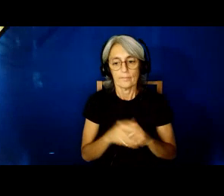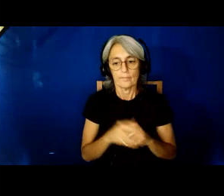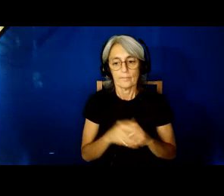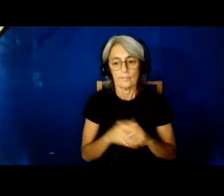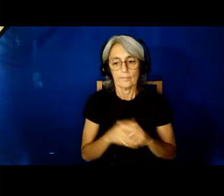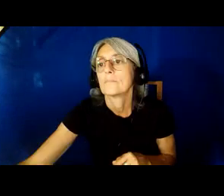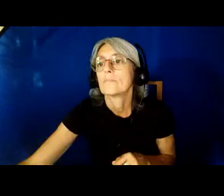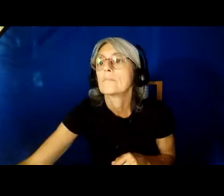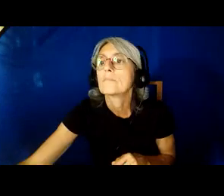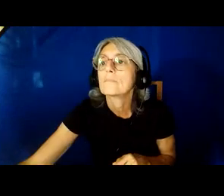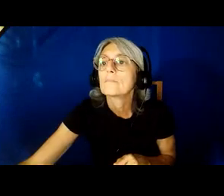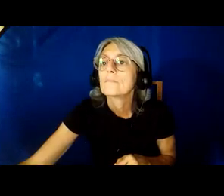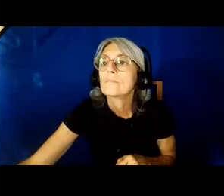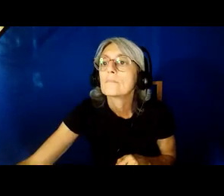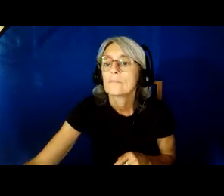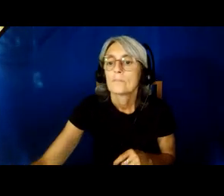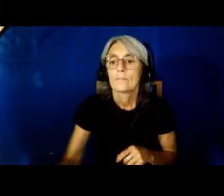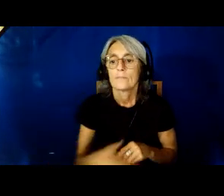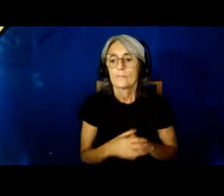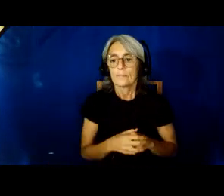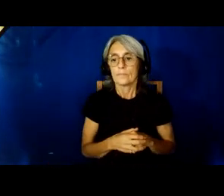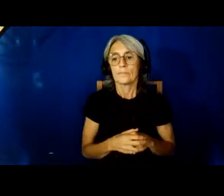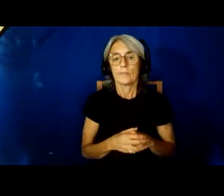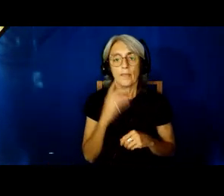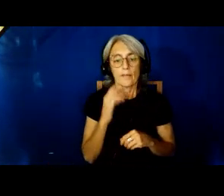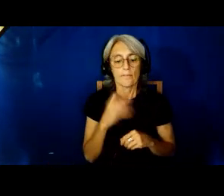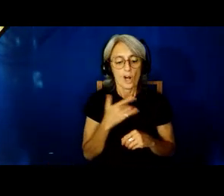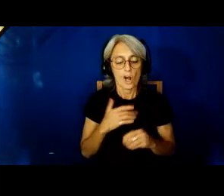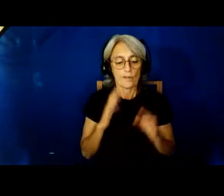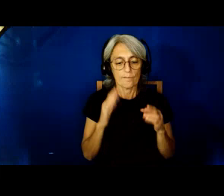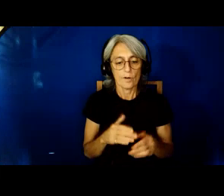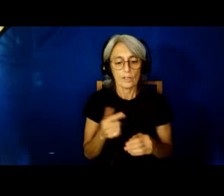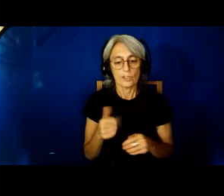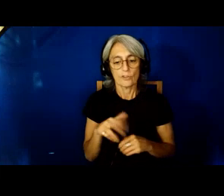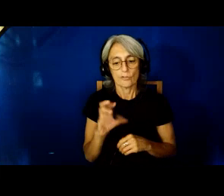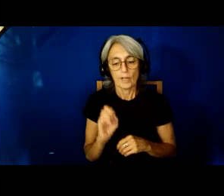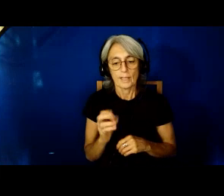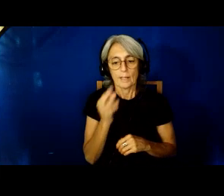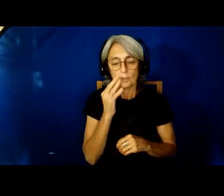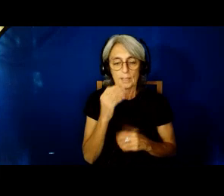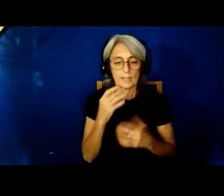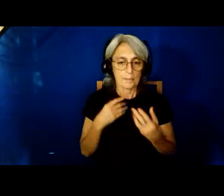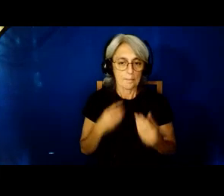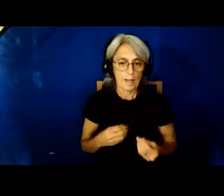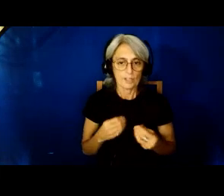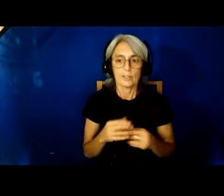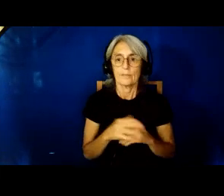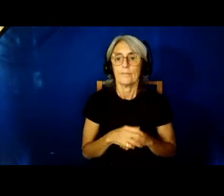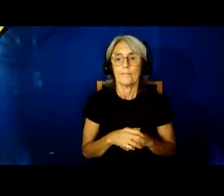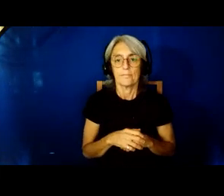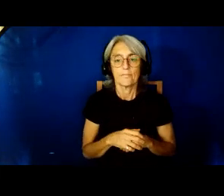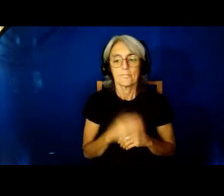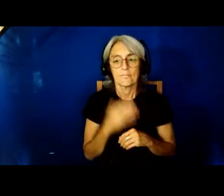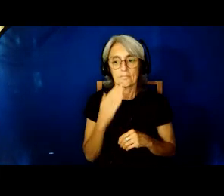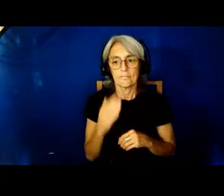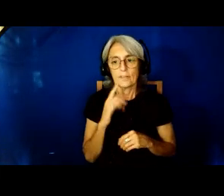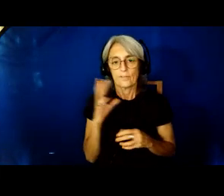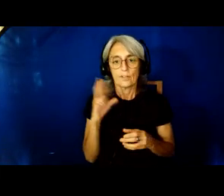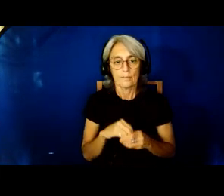the level of heart, focus, grace, expertise, and compassion that has gone into this